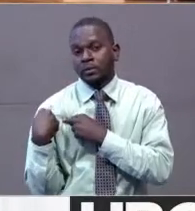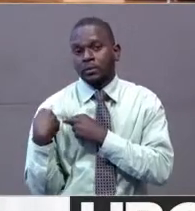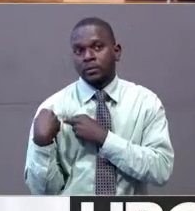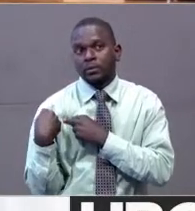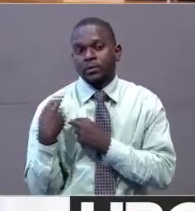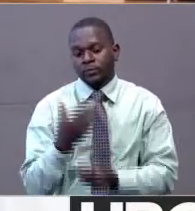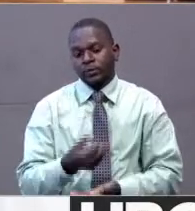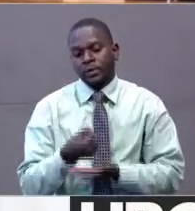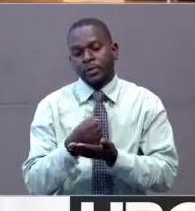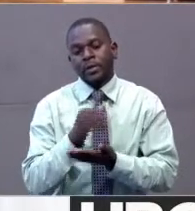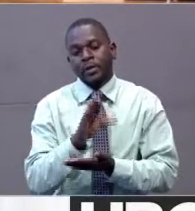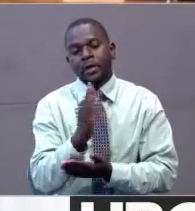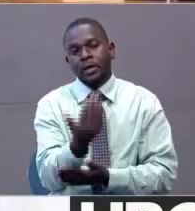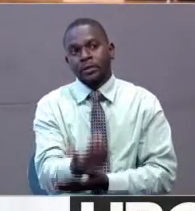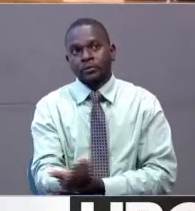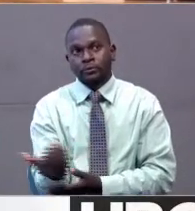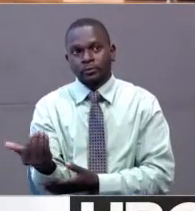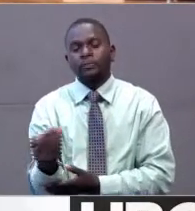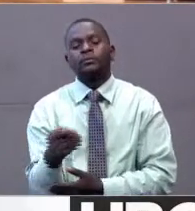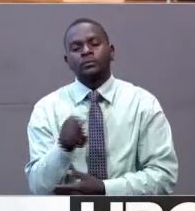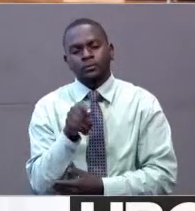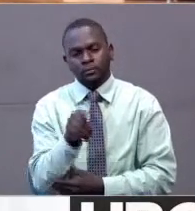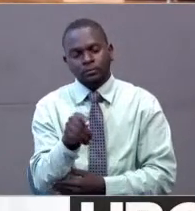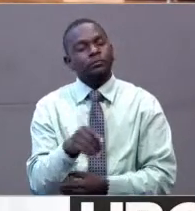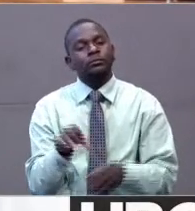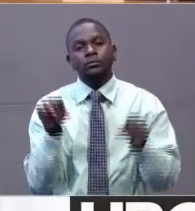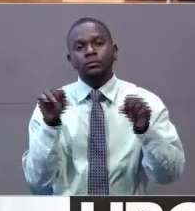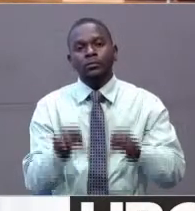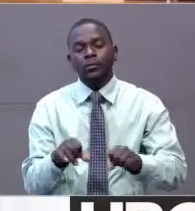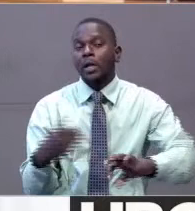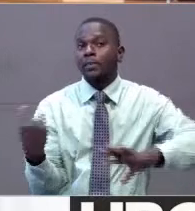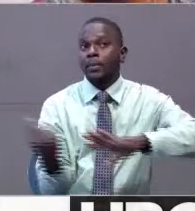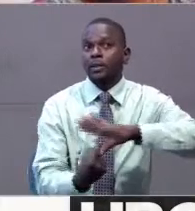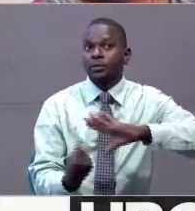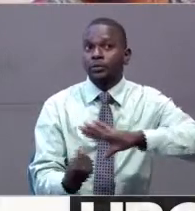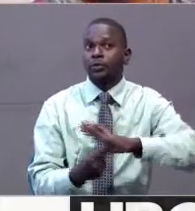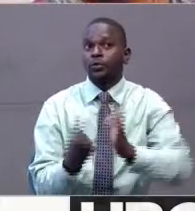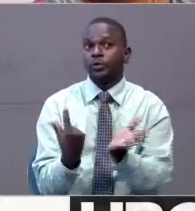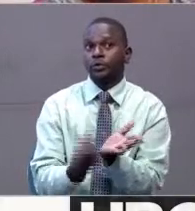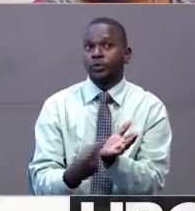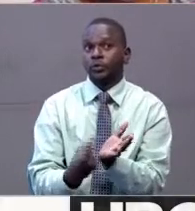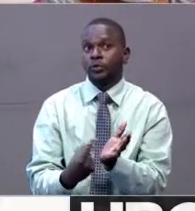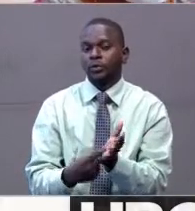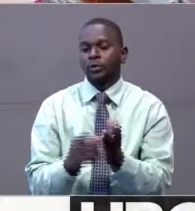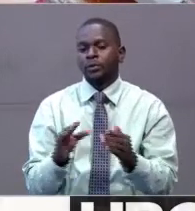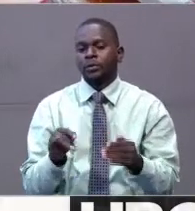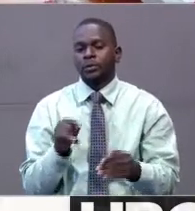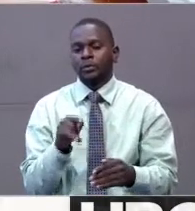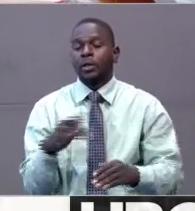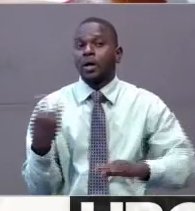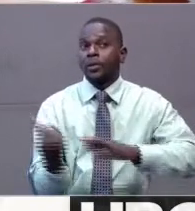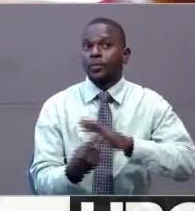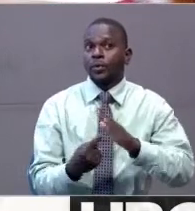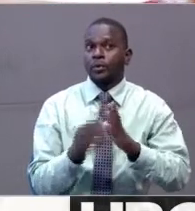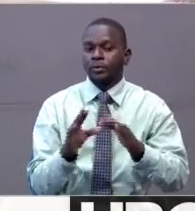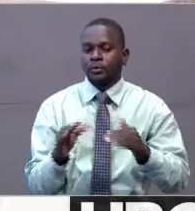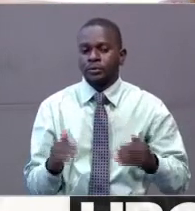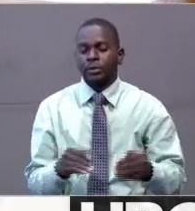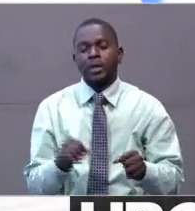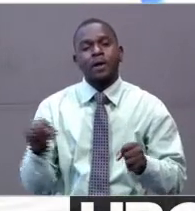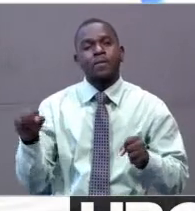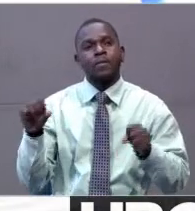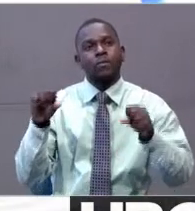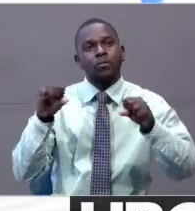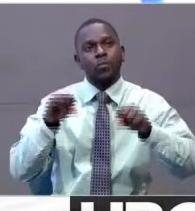of helping their children. I think that is the worst scenario in this country. This kind of situation is said to be